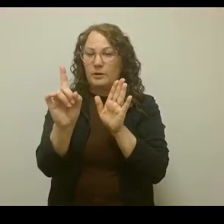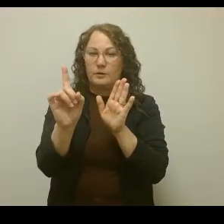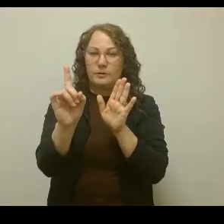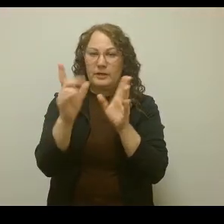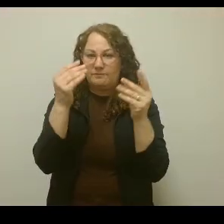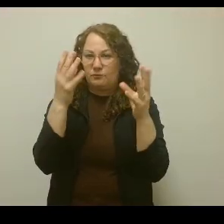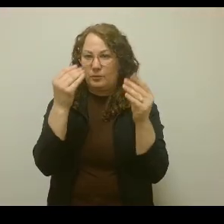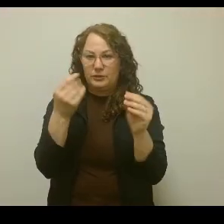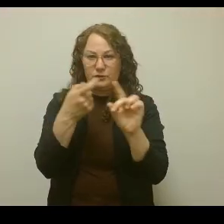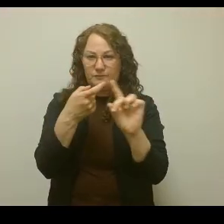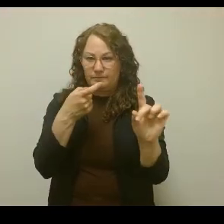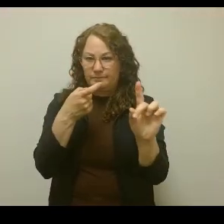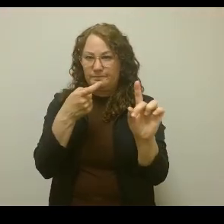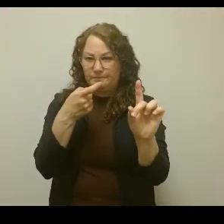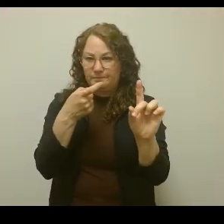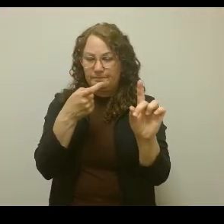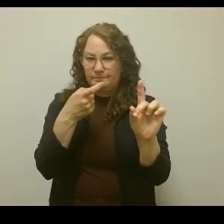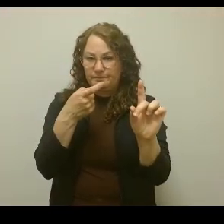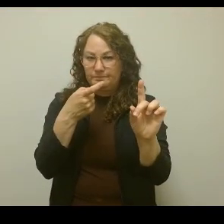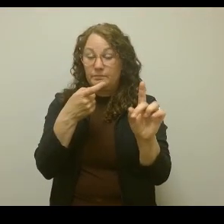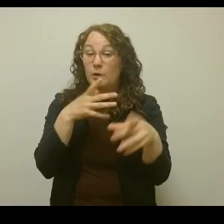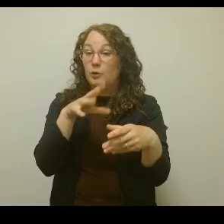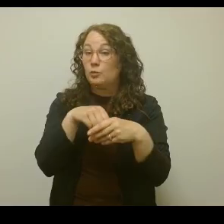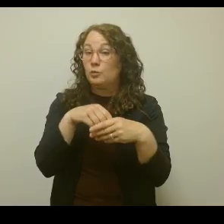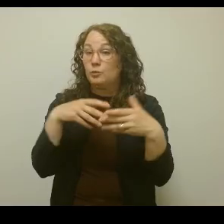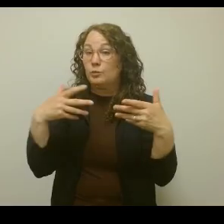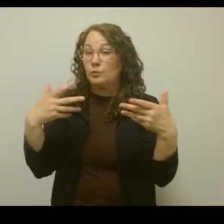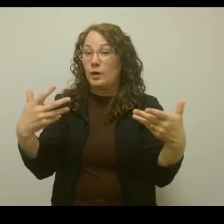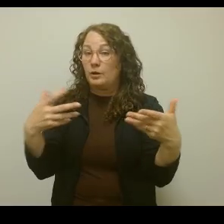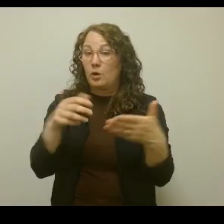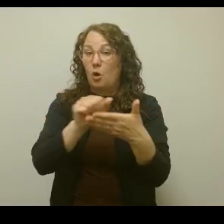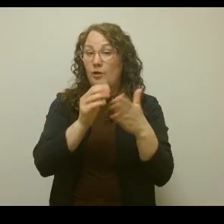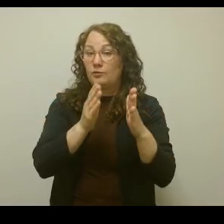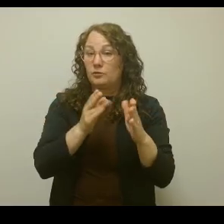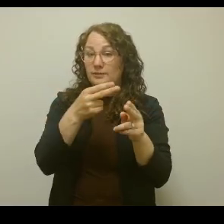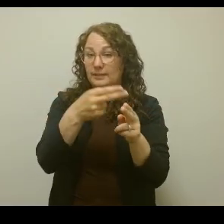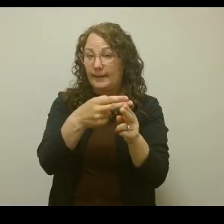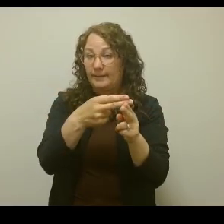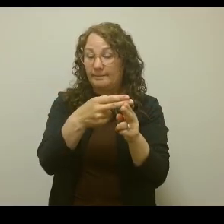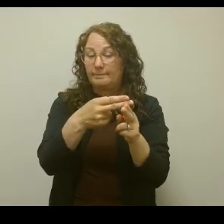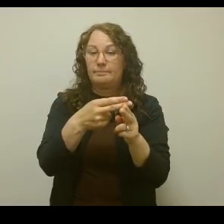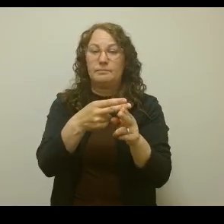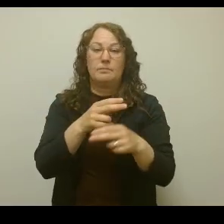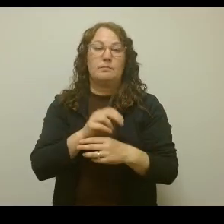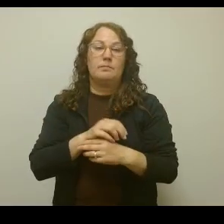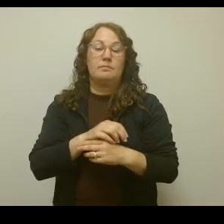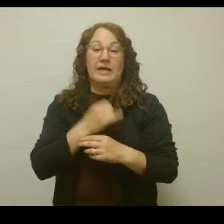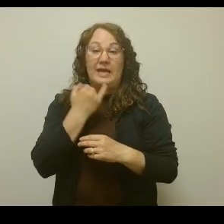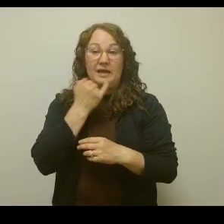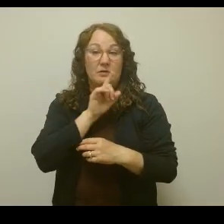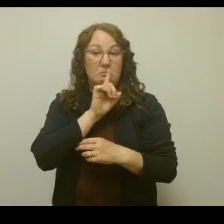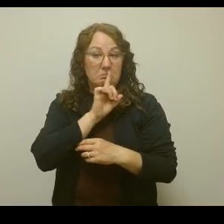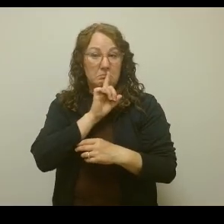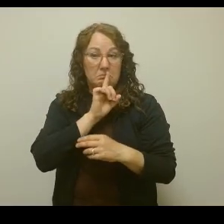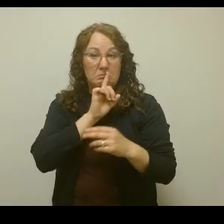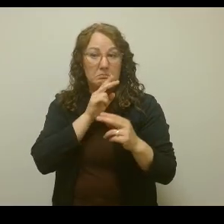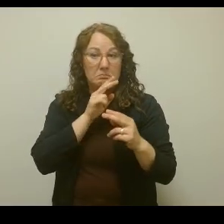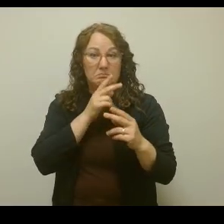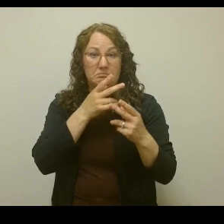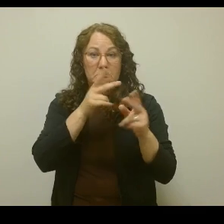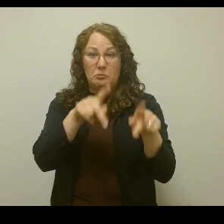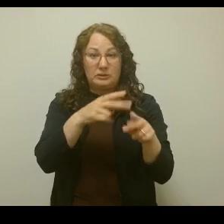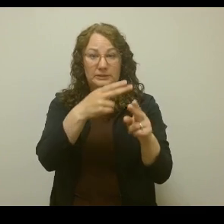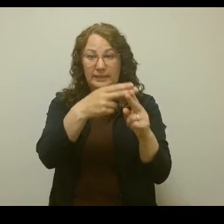summarized, which could include the author's name, or if you don't have a person's